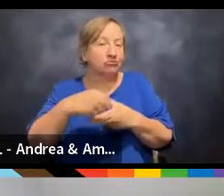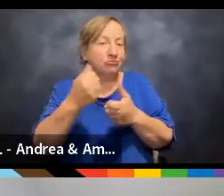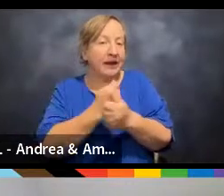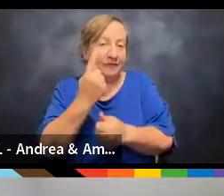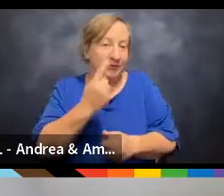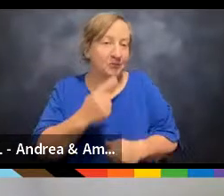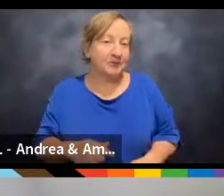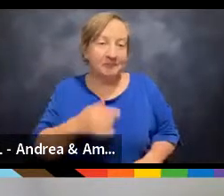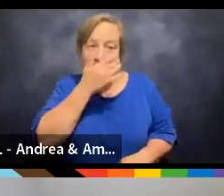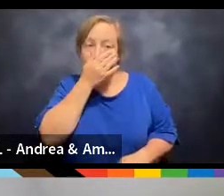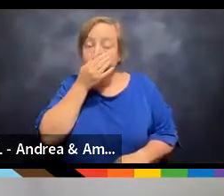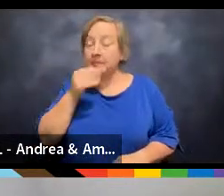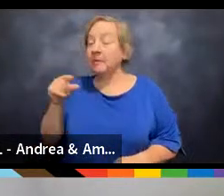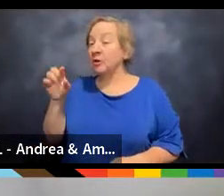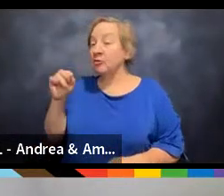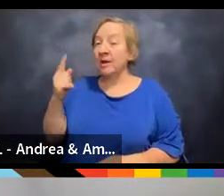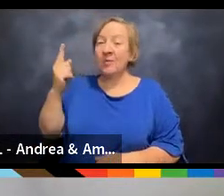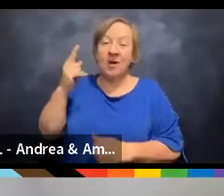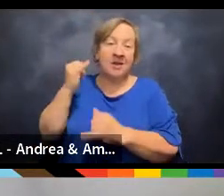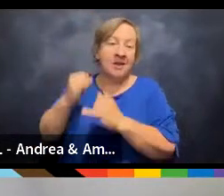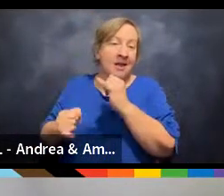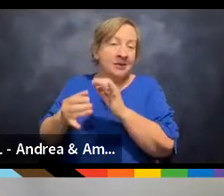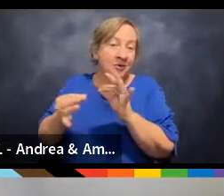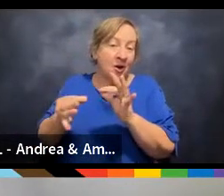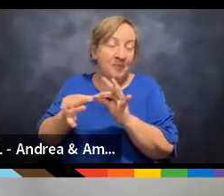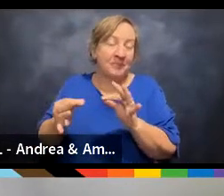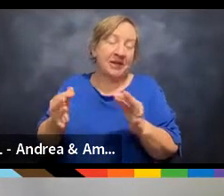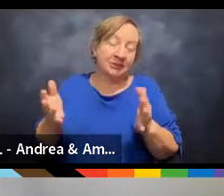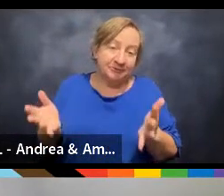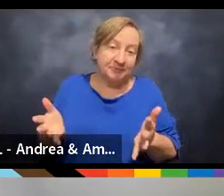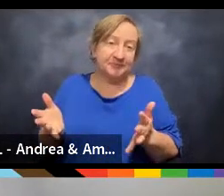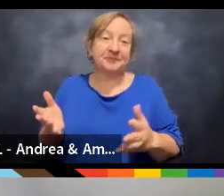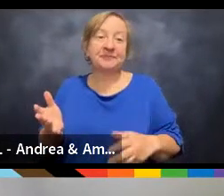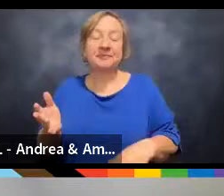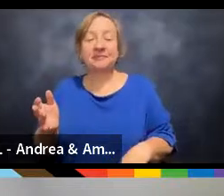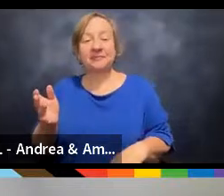And one last comment, and this is a